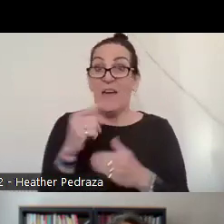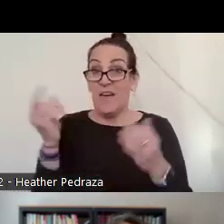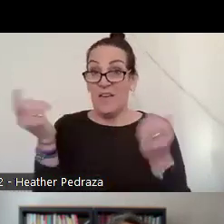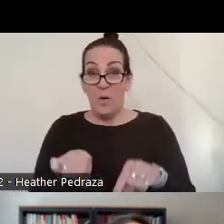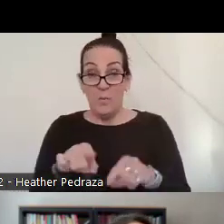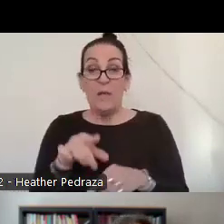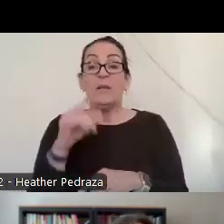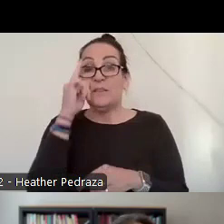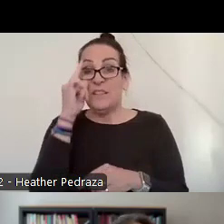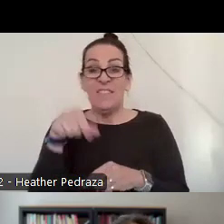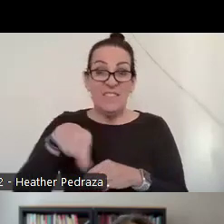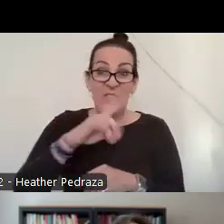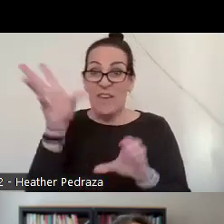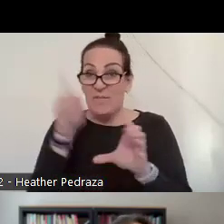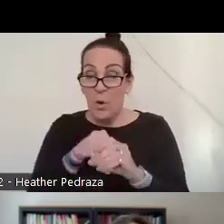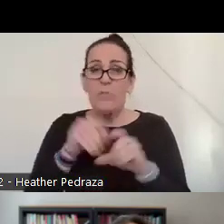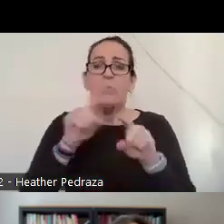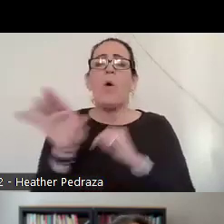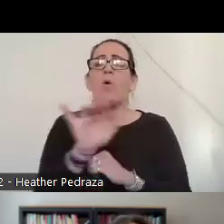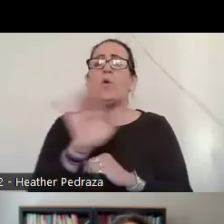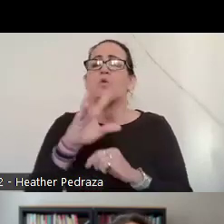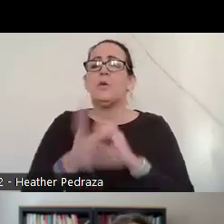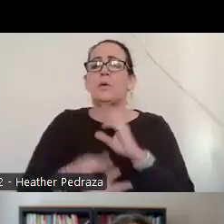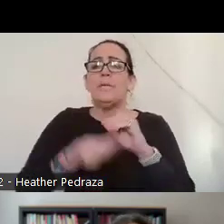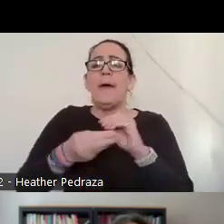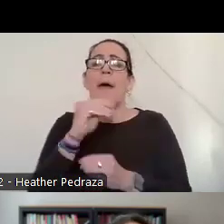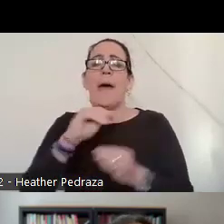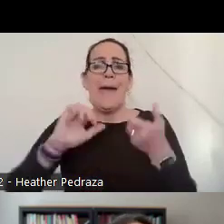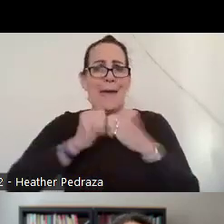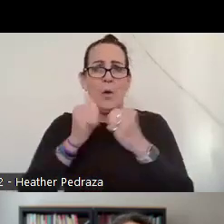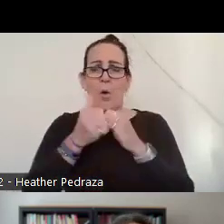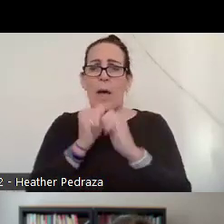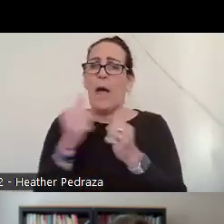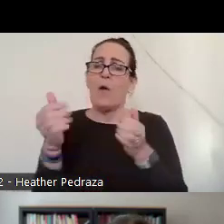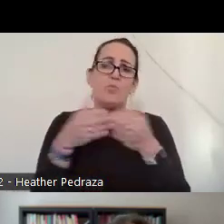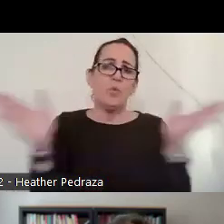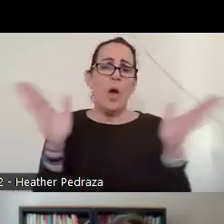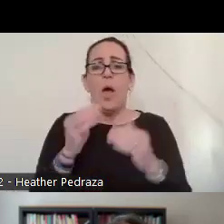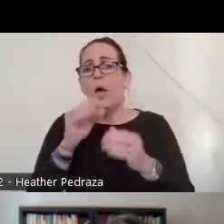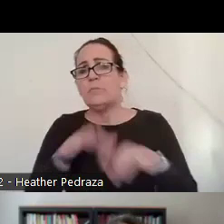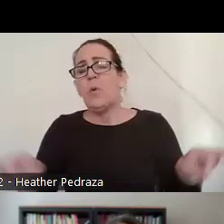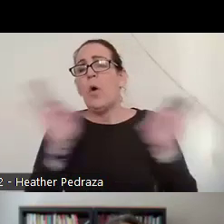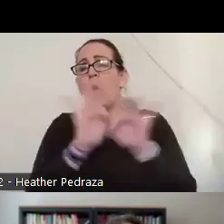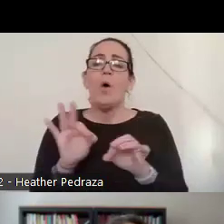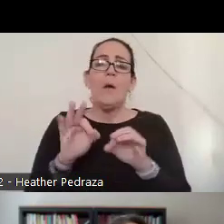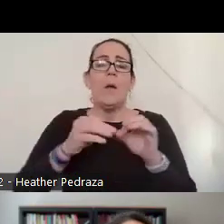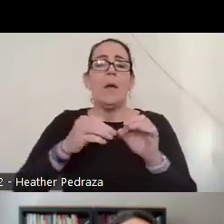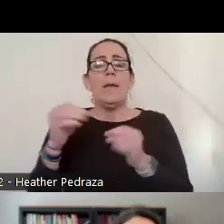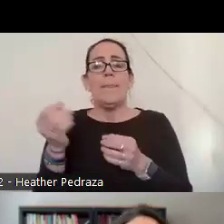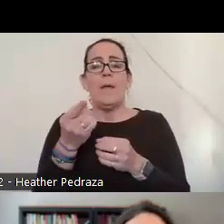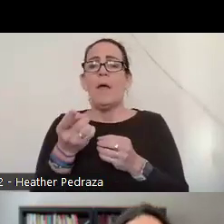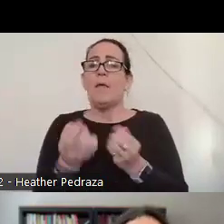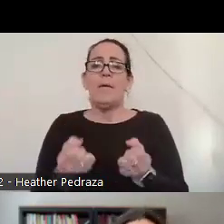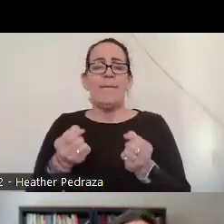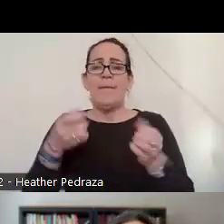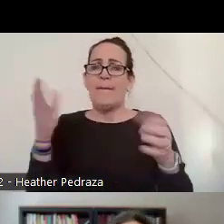but really, how is it happening? Is it broad and meaningful and accessible? And we will be looking